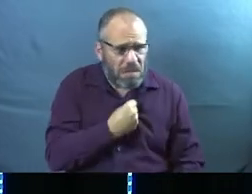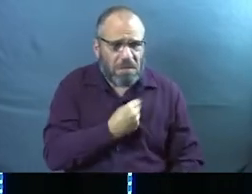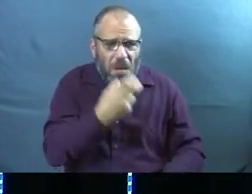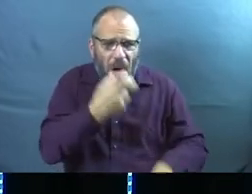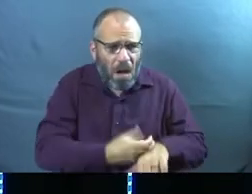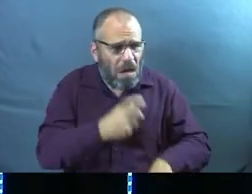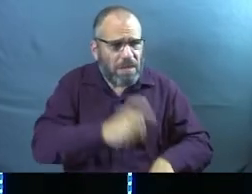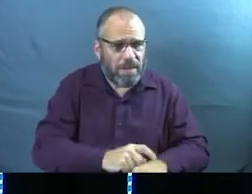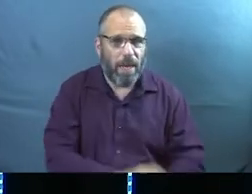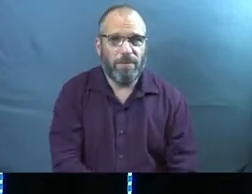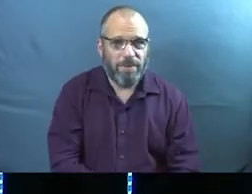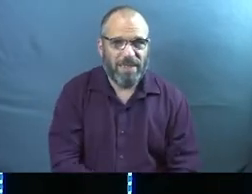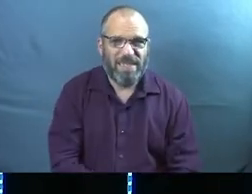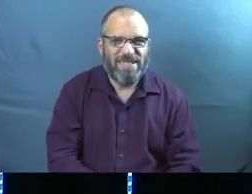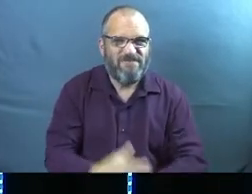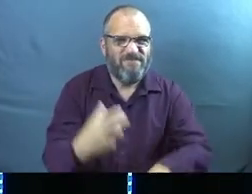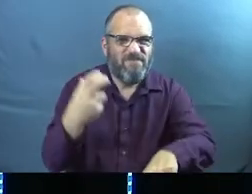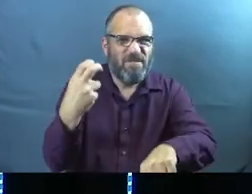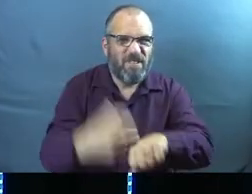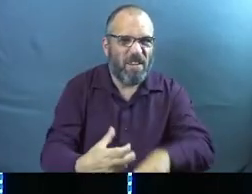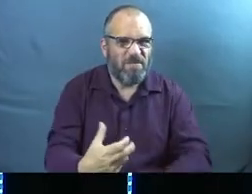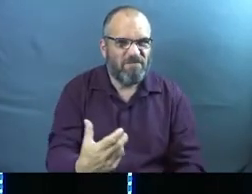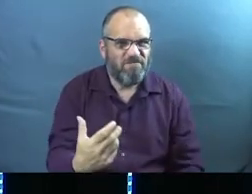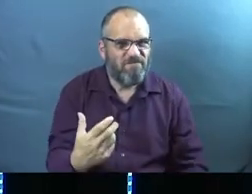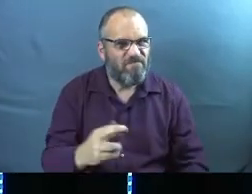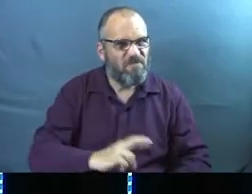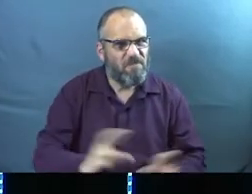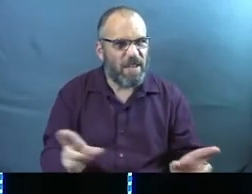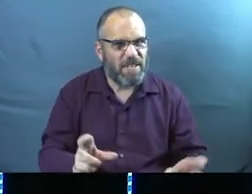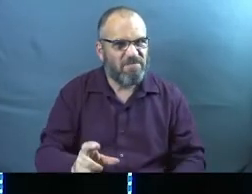tough. Here comes the tough.